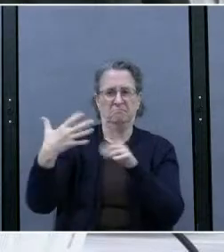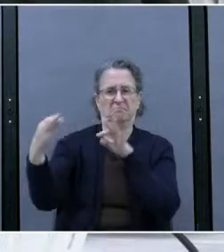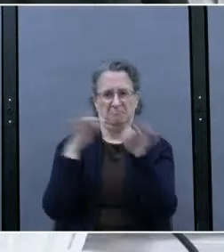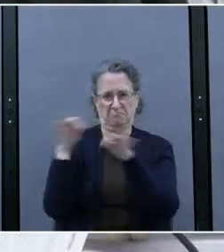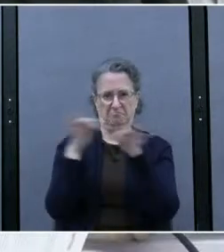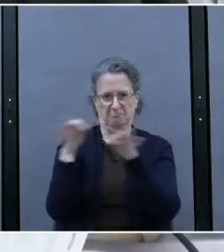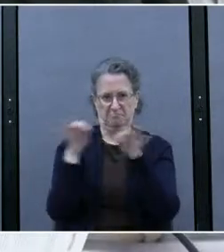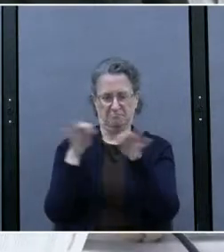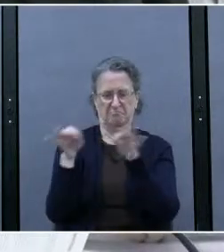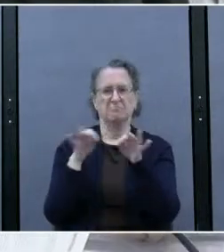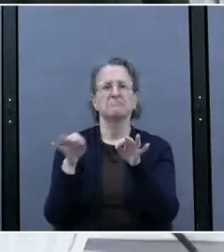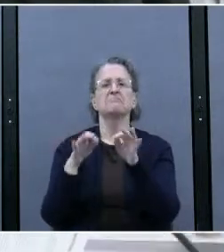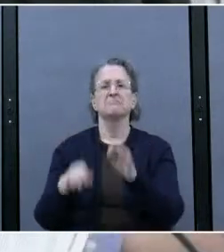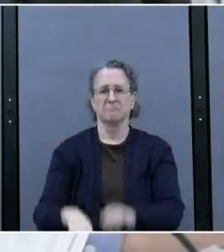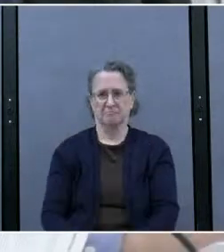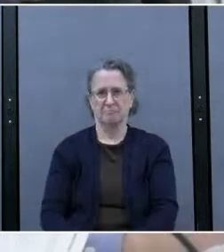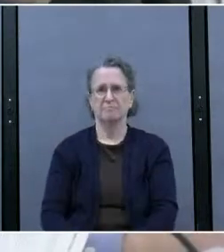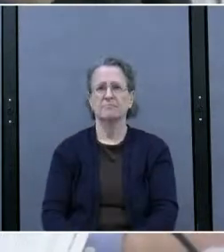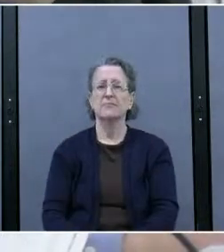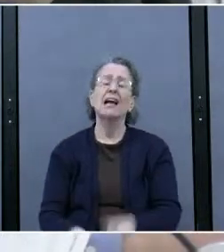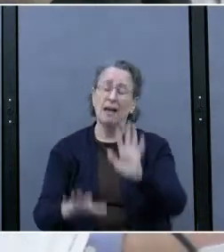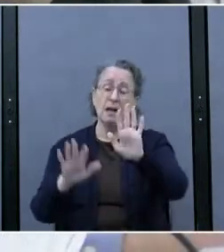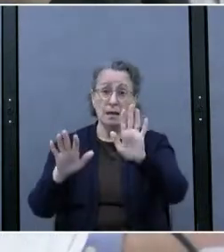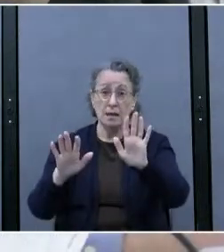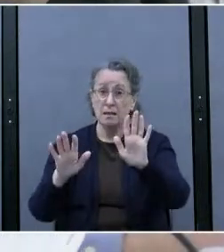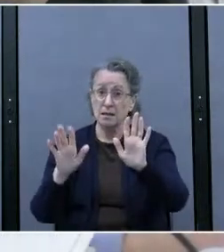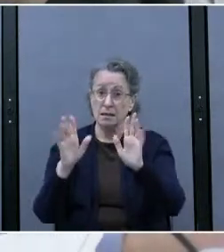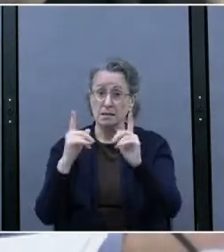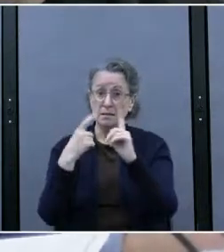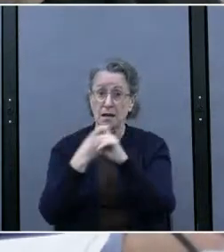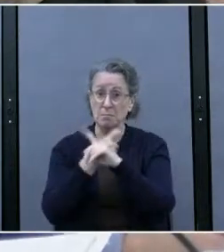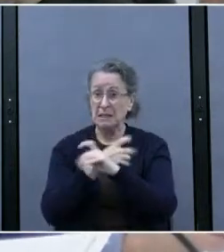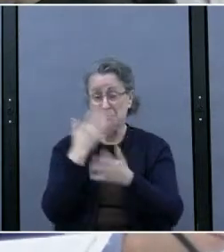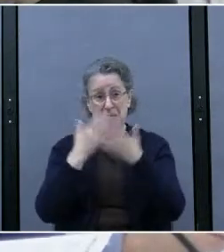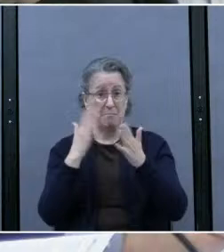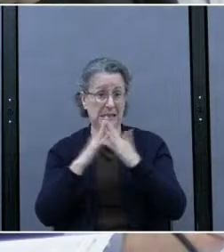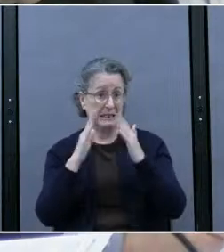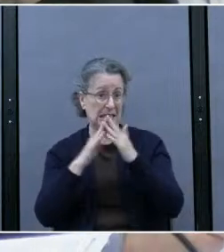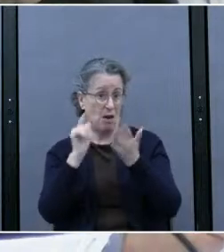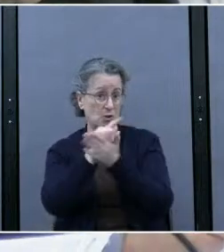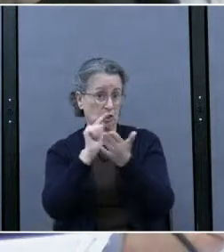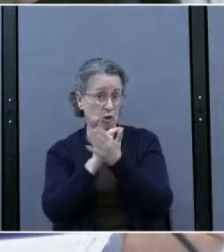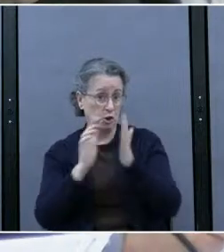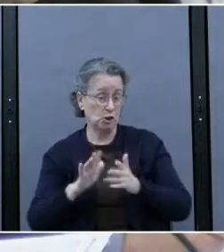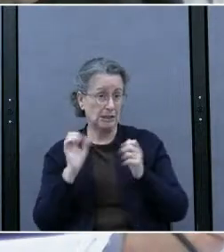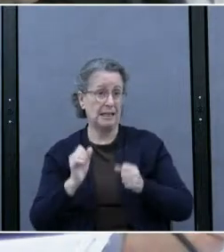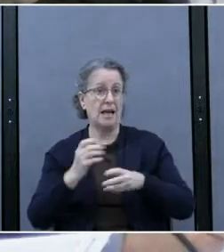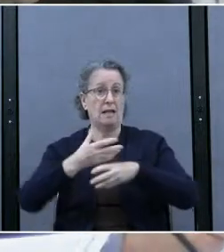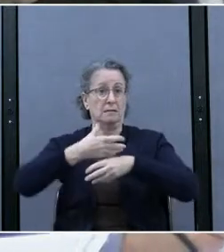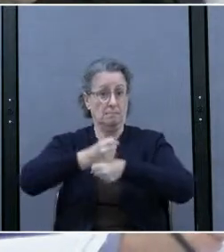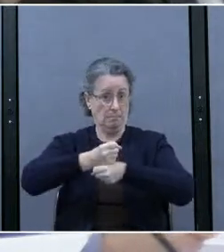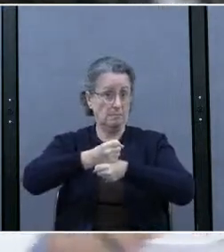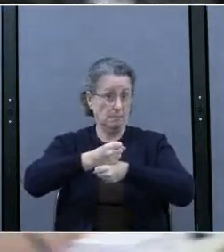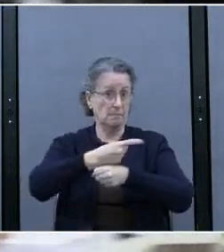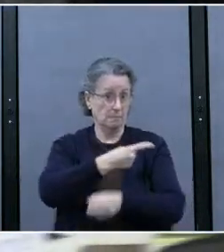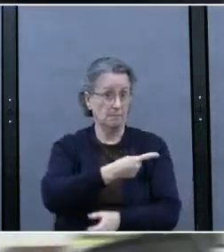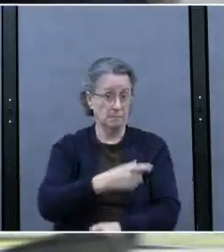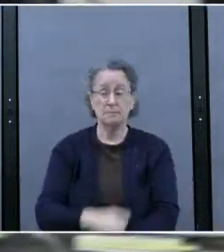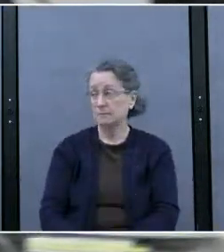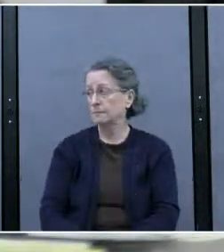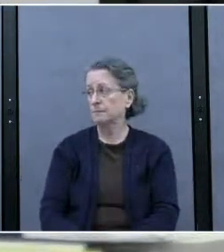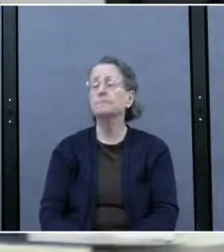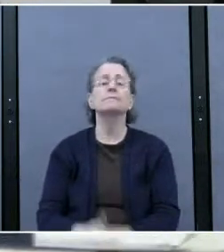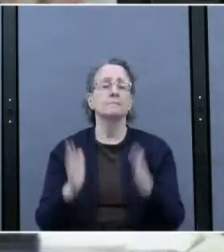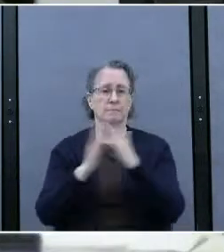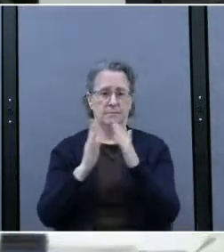means. It's pretty complicated. I wonder if our town attorney could just give a sort of brief summary of the situation. I think